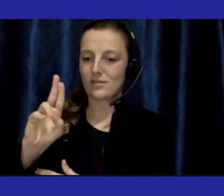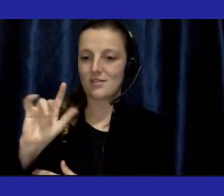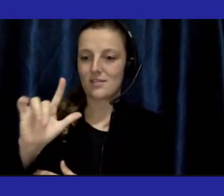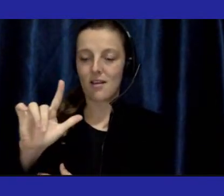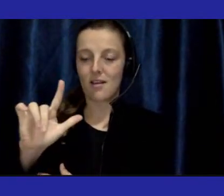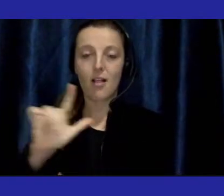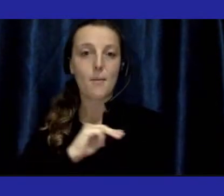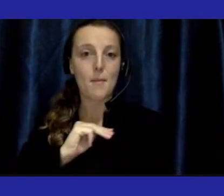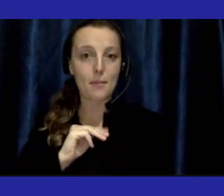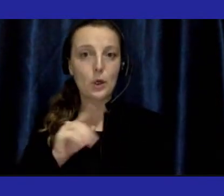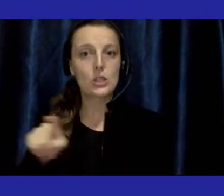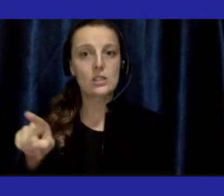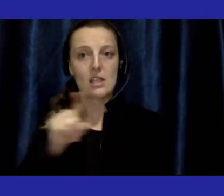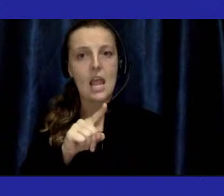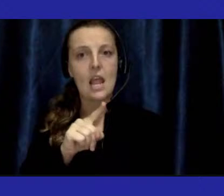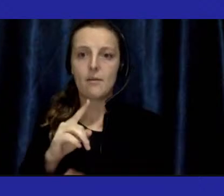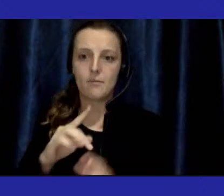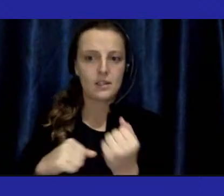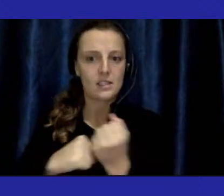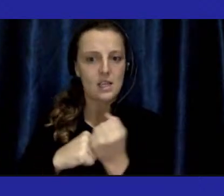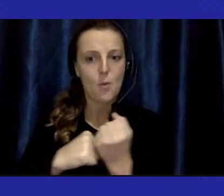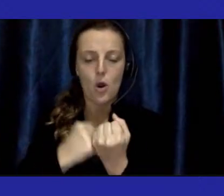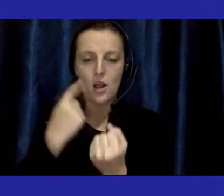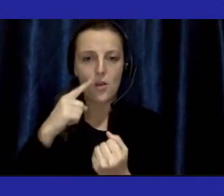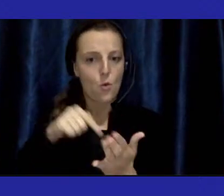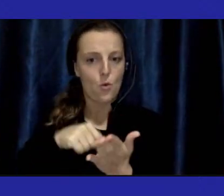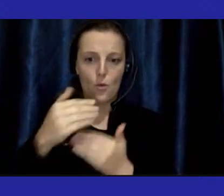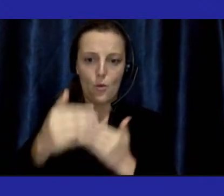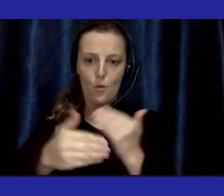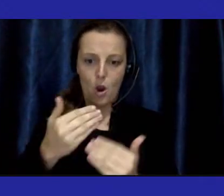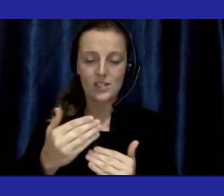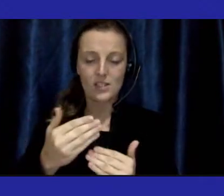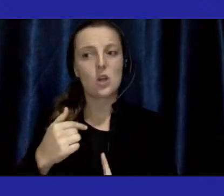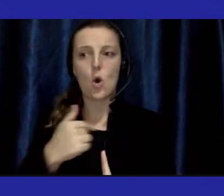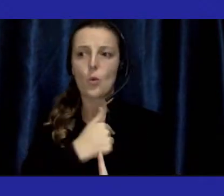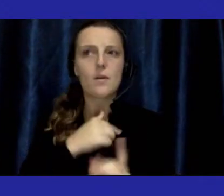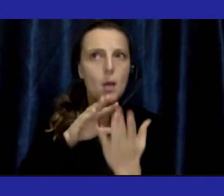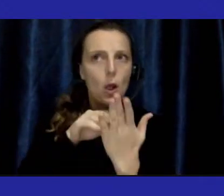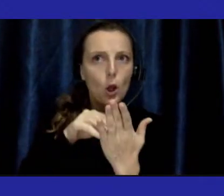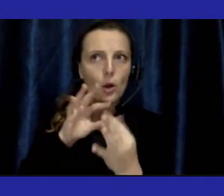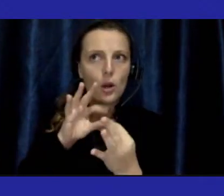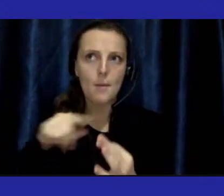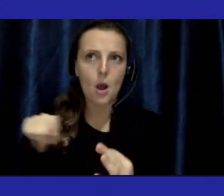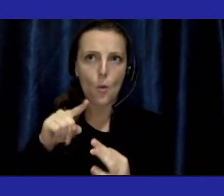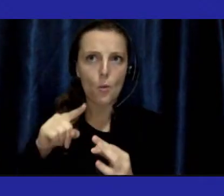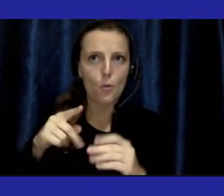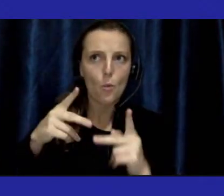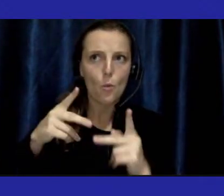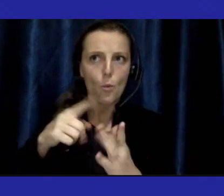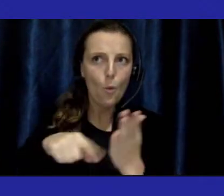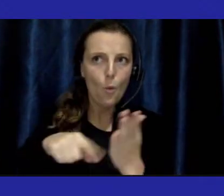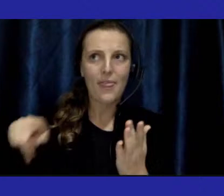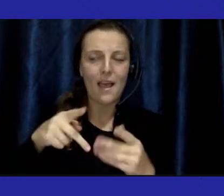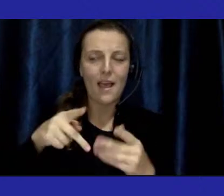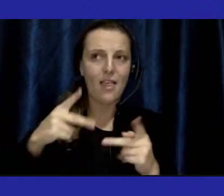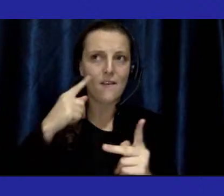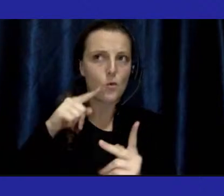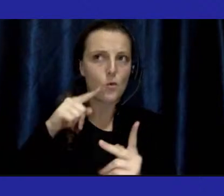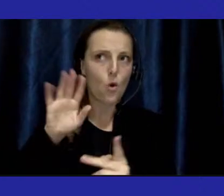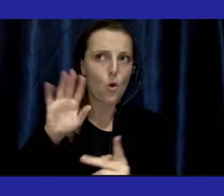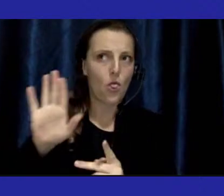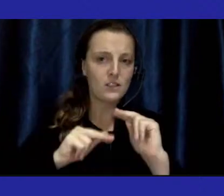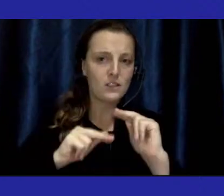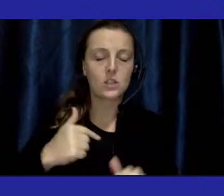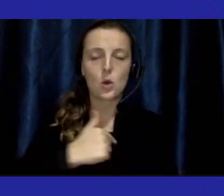begun to learn what they have allotted to our facilities, and we're very grateful for all of that. We don't anticipate any more pegs for this